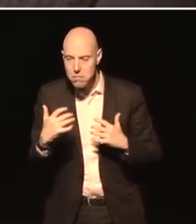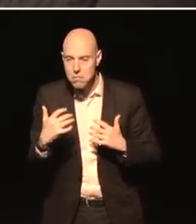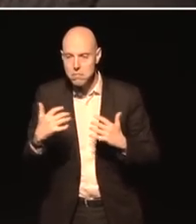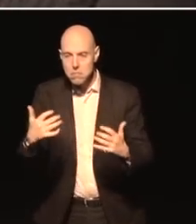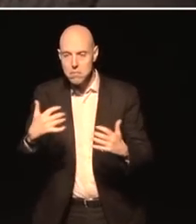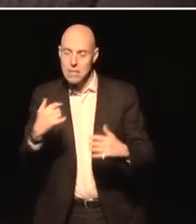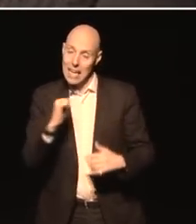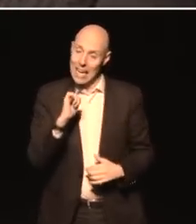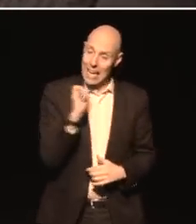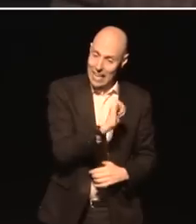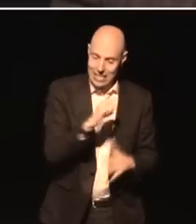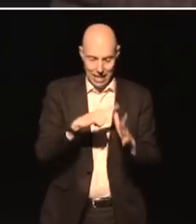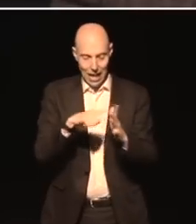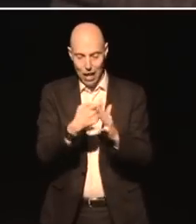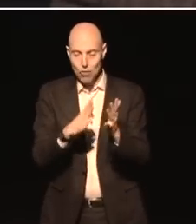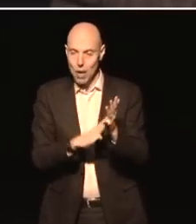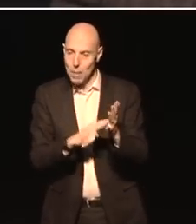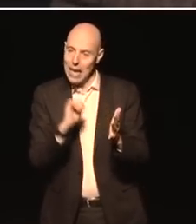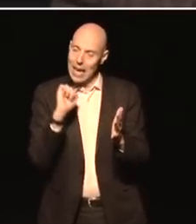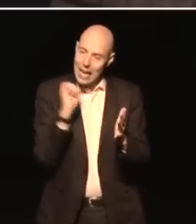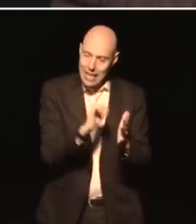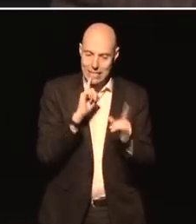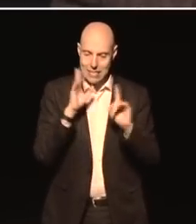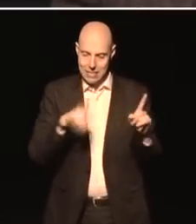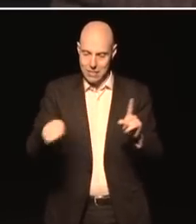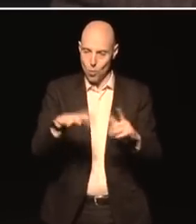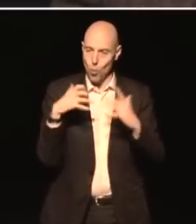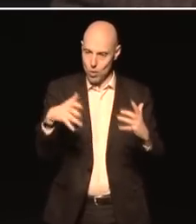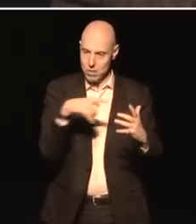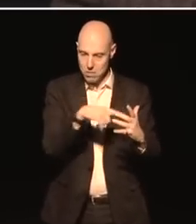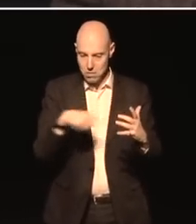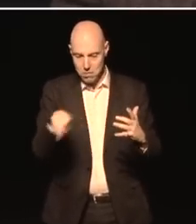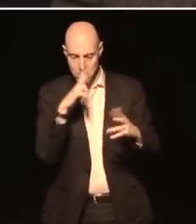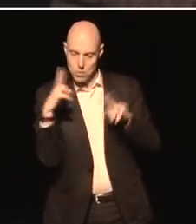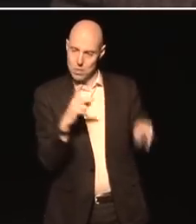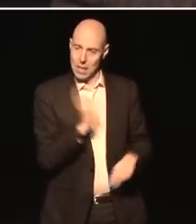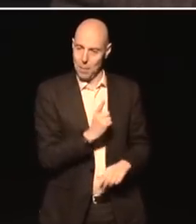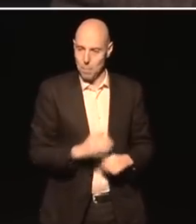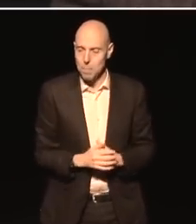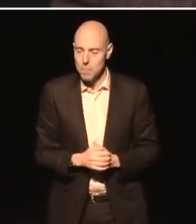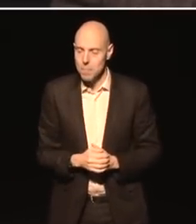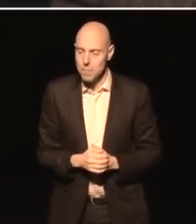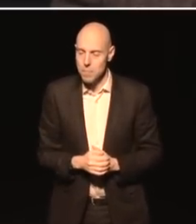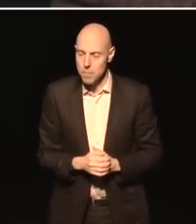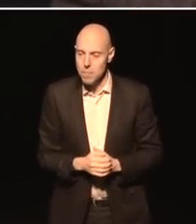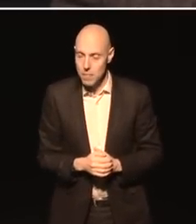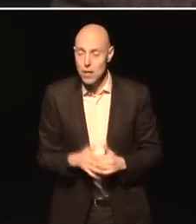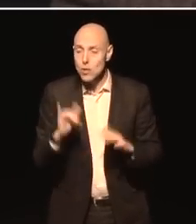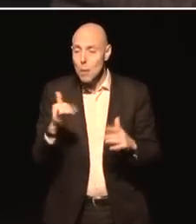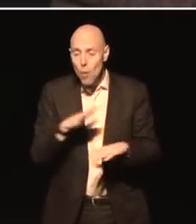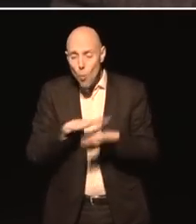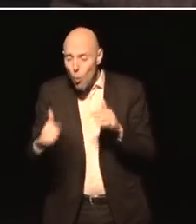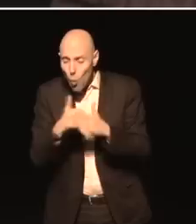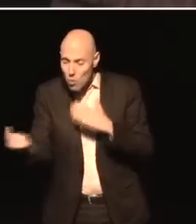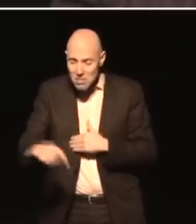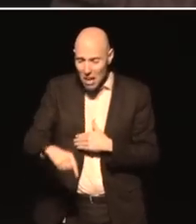both because of his kata background and because of his contemporary background, to come and see a ballet company, something that they might not always